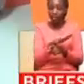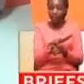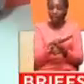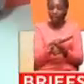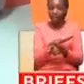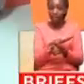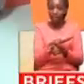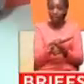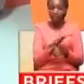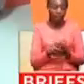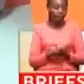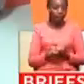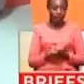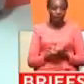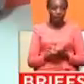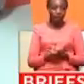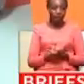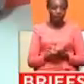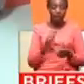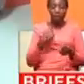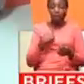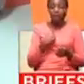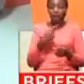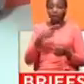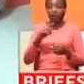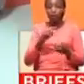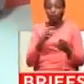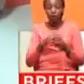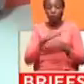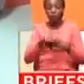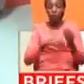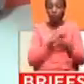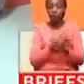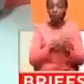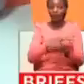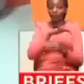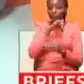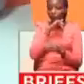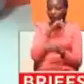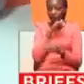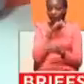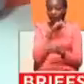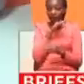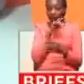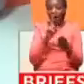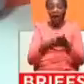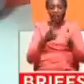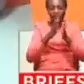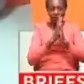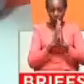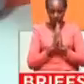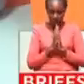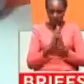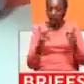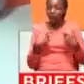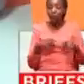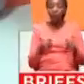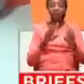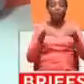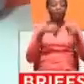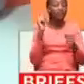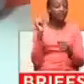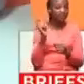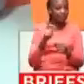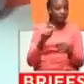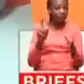From the time I got delivered, I've gone to almost all churches in Uganda, praying for people, testifying,